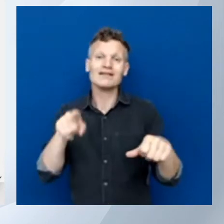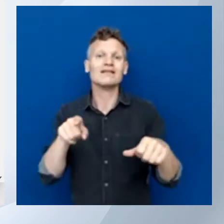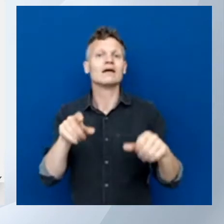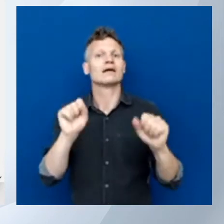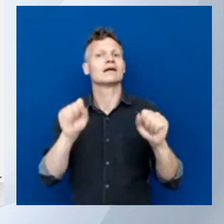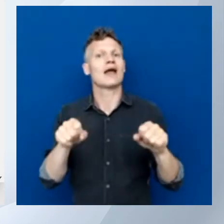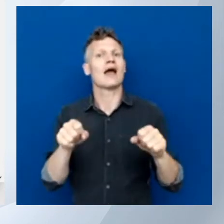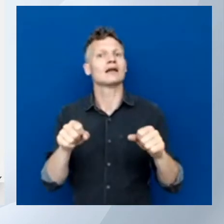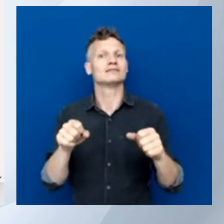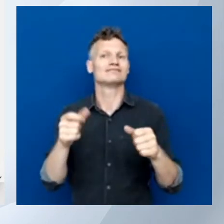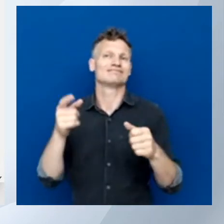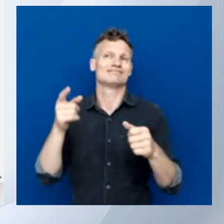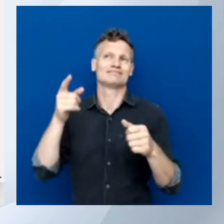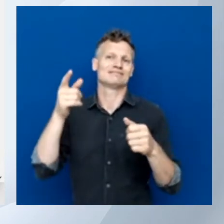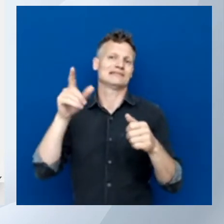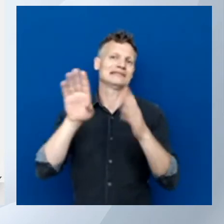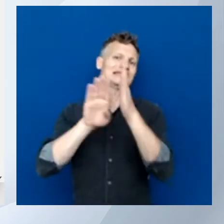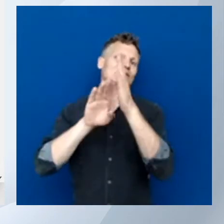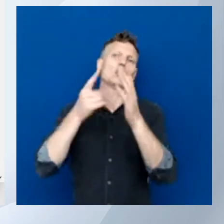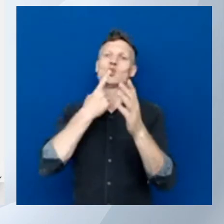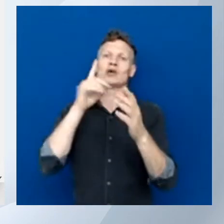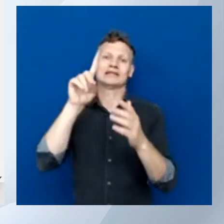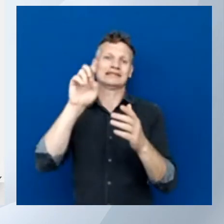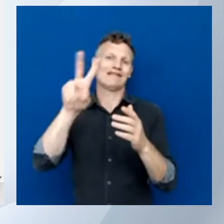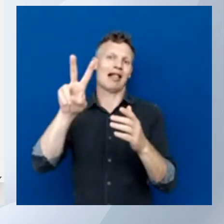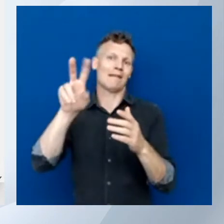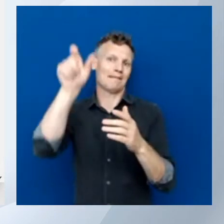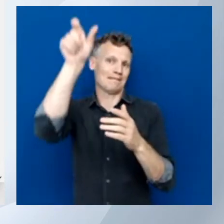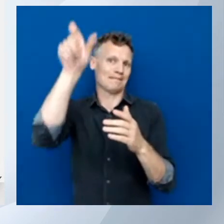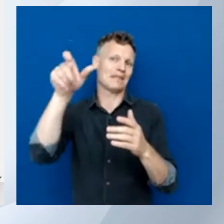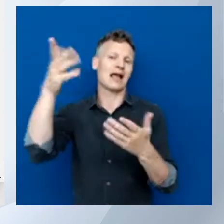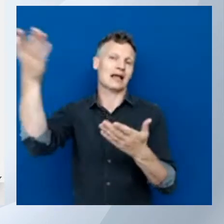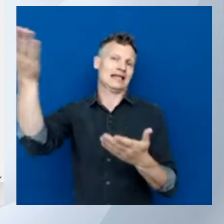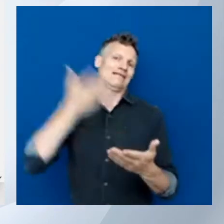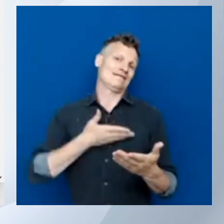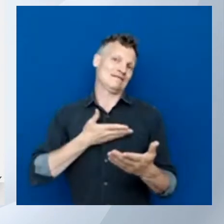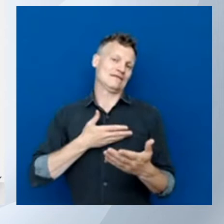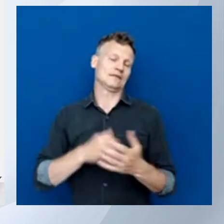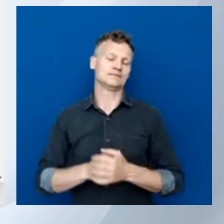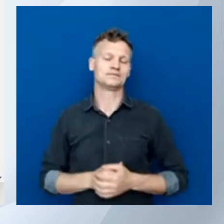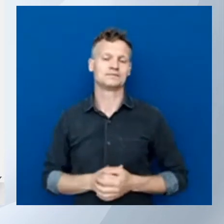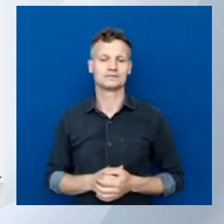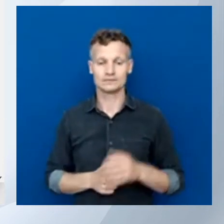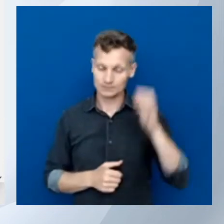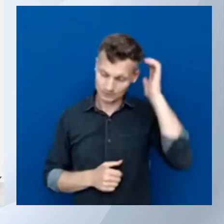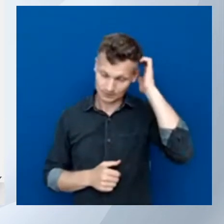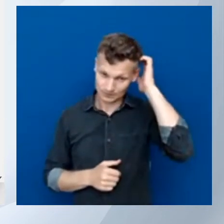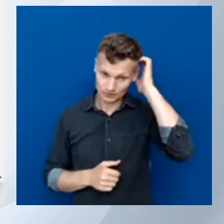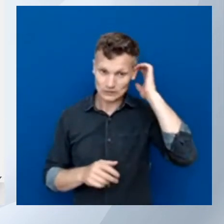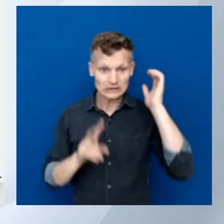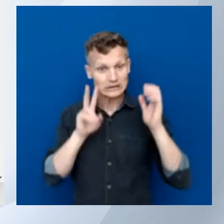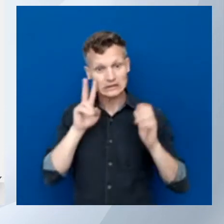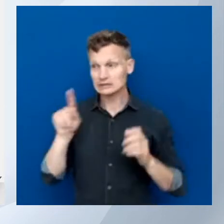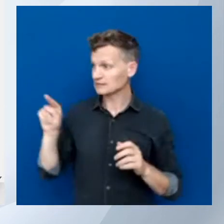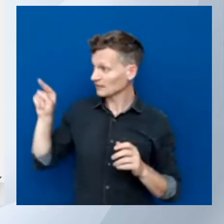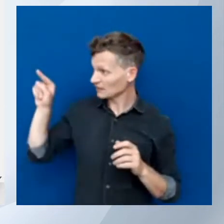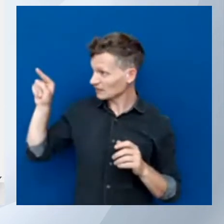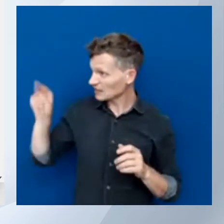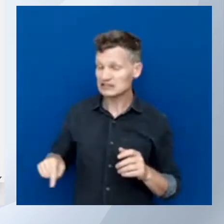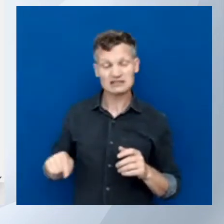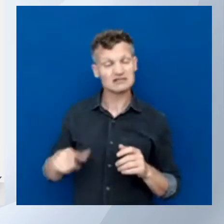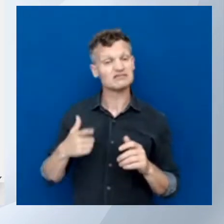developer. Okay, so the notebook environment is defined here, and then